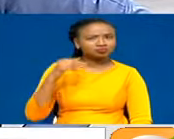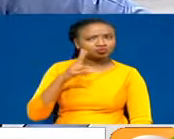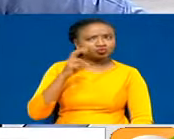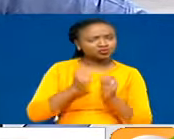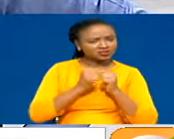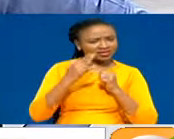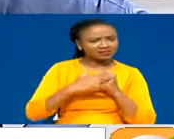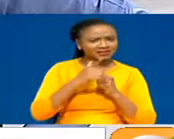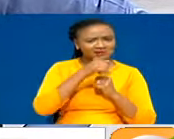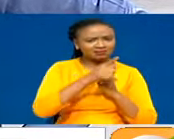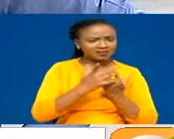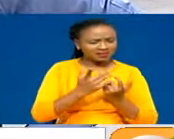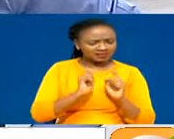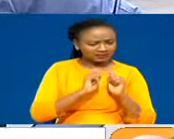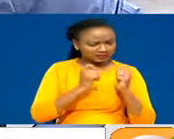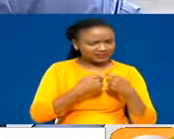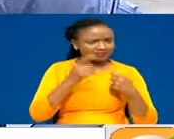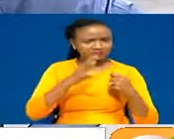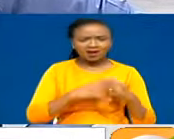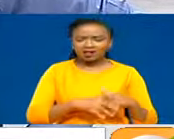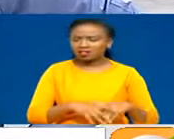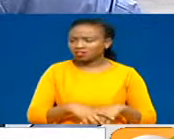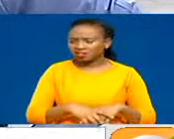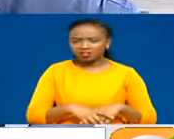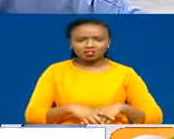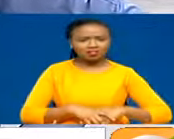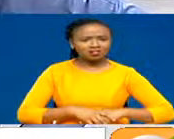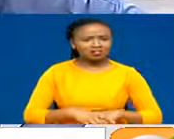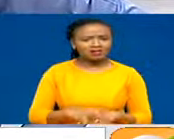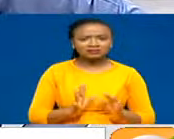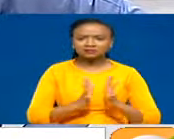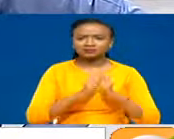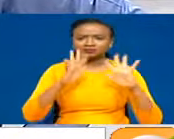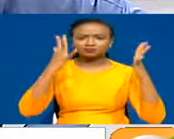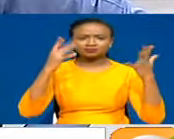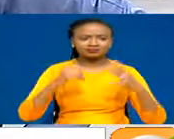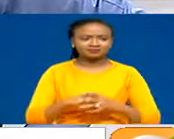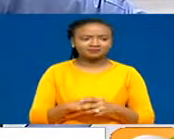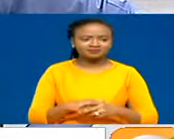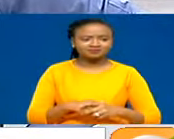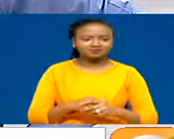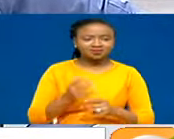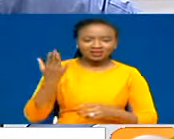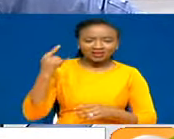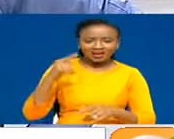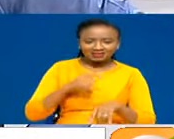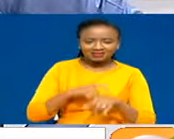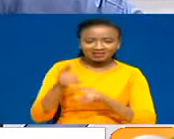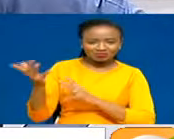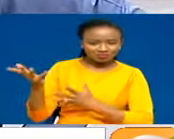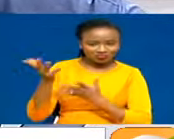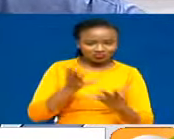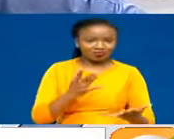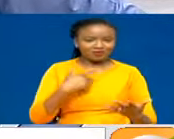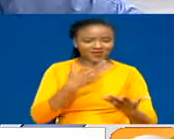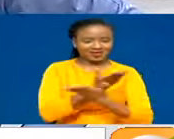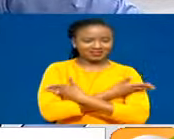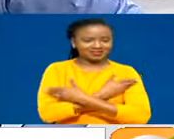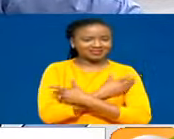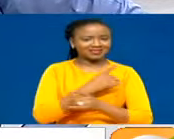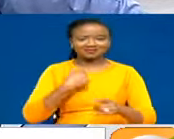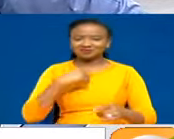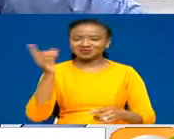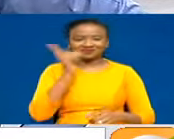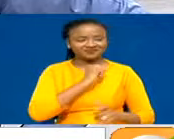was a huge year for the Raptors. Huge. Last time we spoke and you brought me a t-shirt, I remember. I still have it. It's framed. Mm-hmm. With an